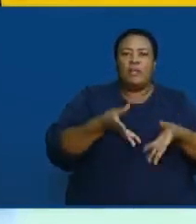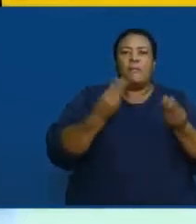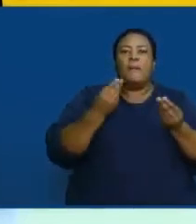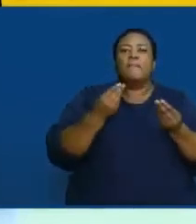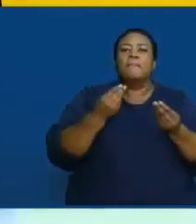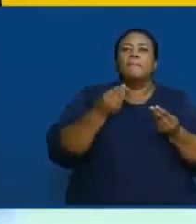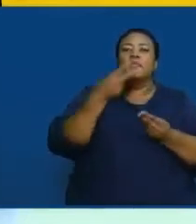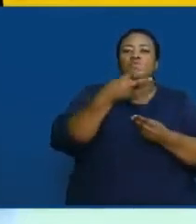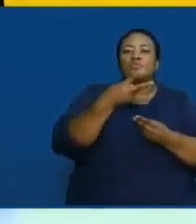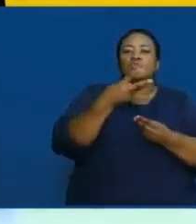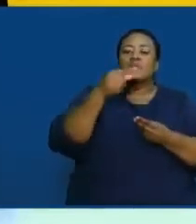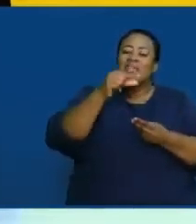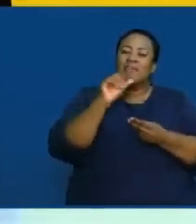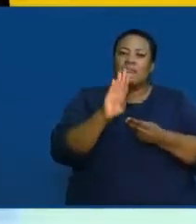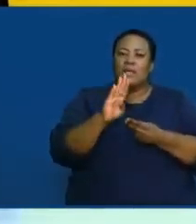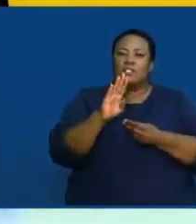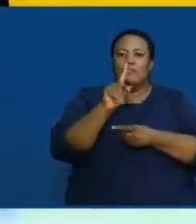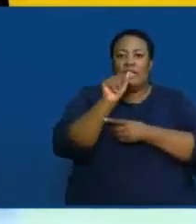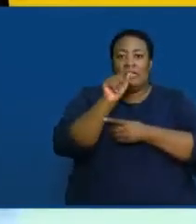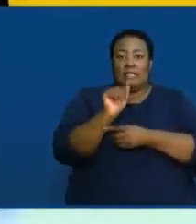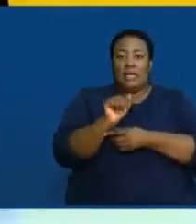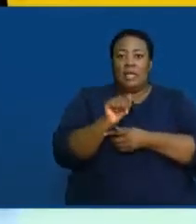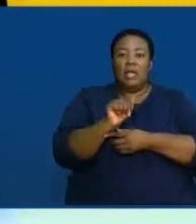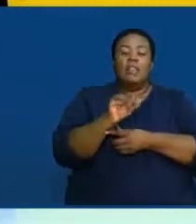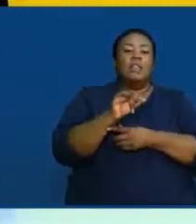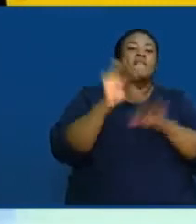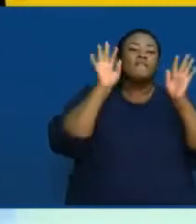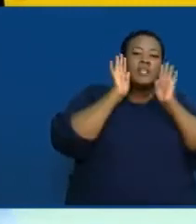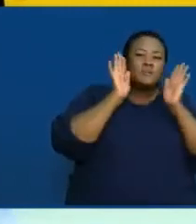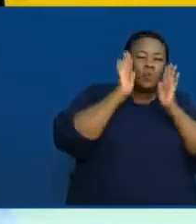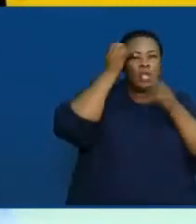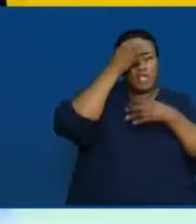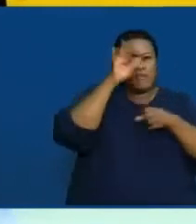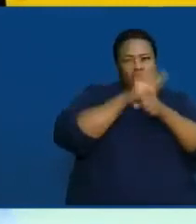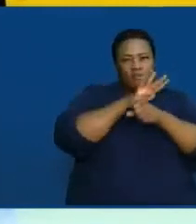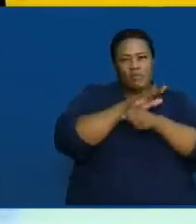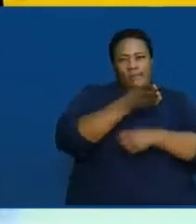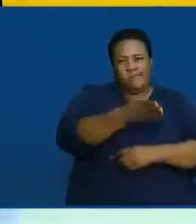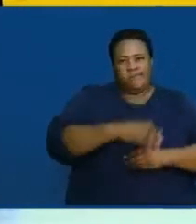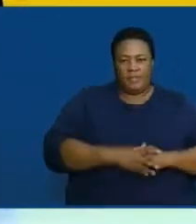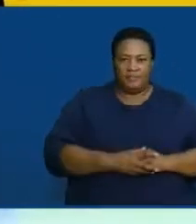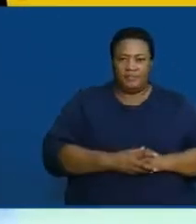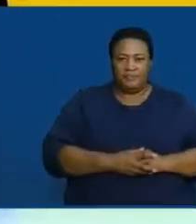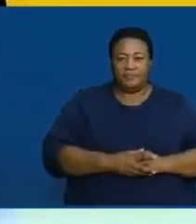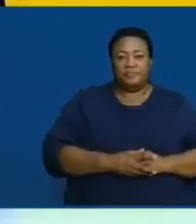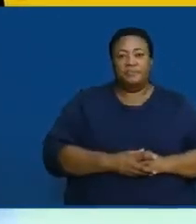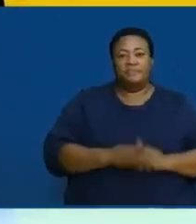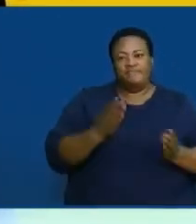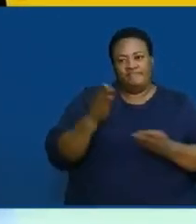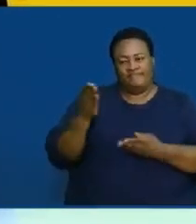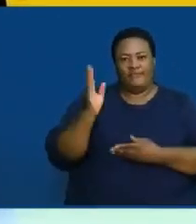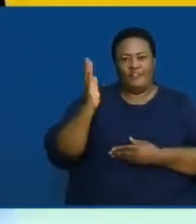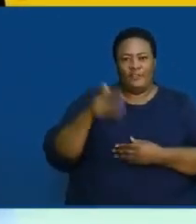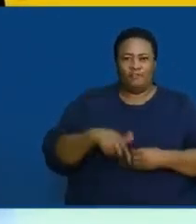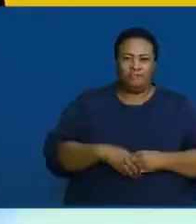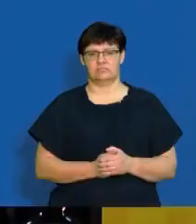2 gigs of data. So head on over to our Facebook page and all of the details will be there. Enough talking from my side, over